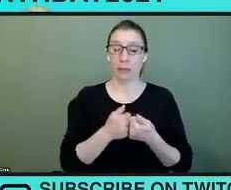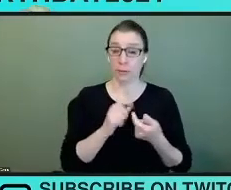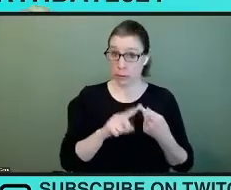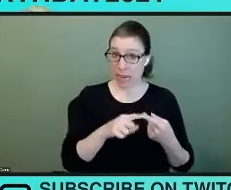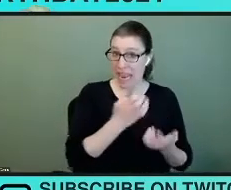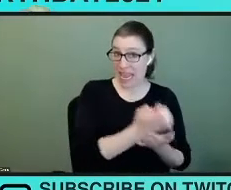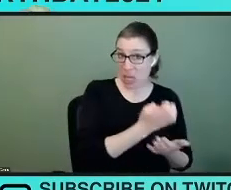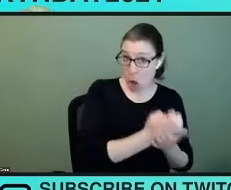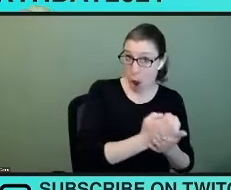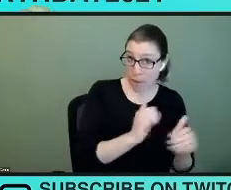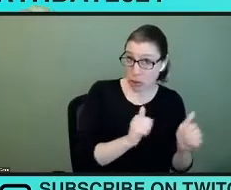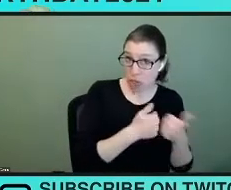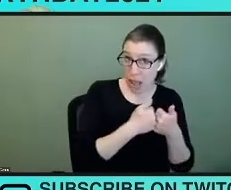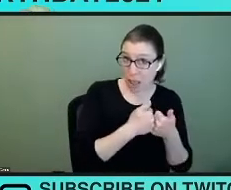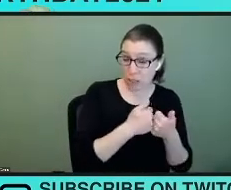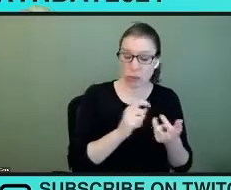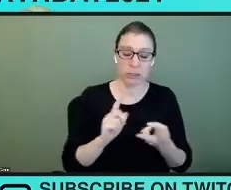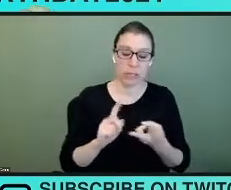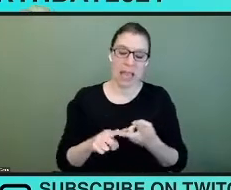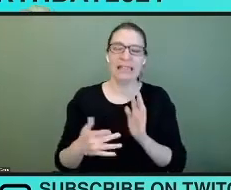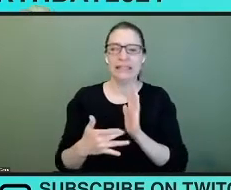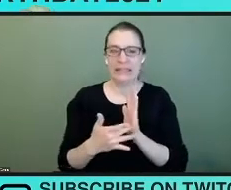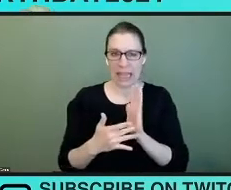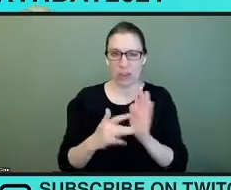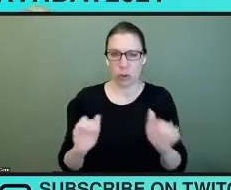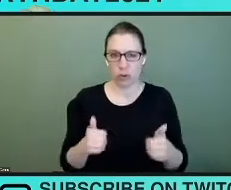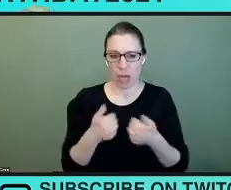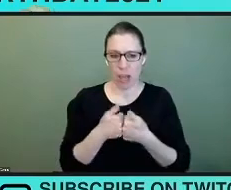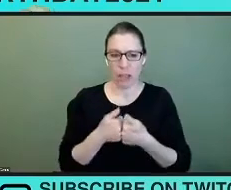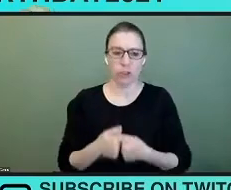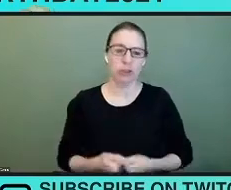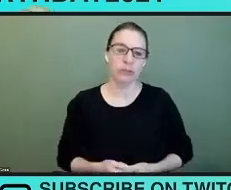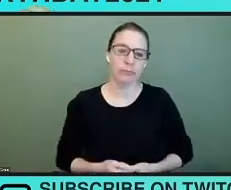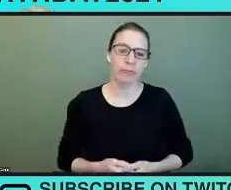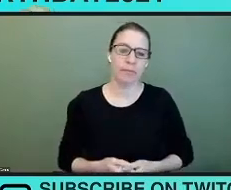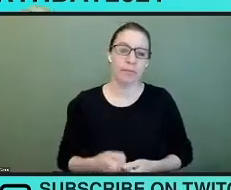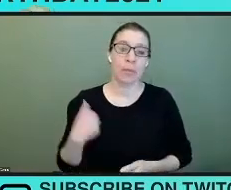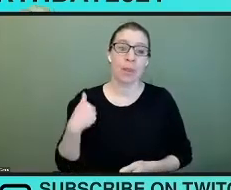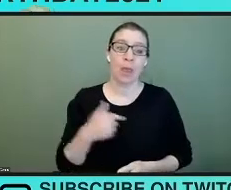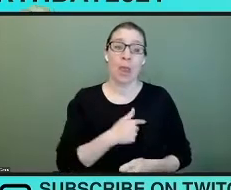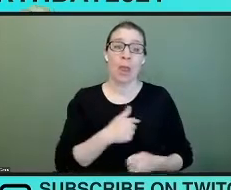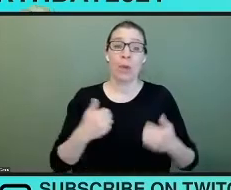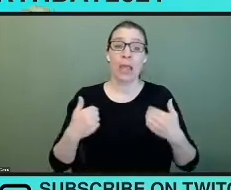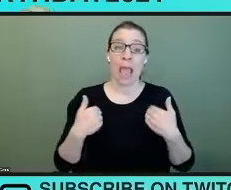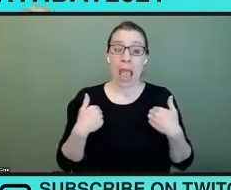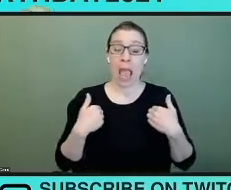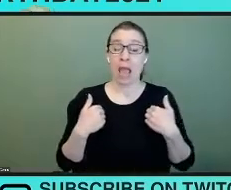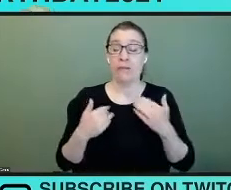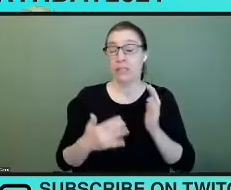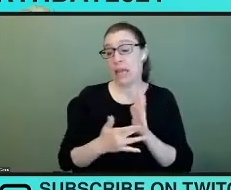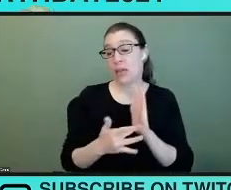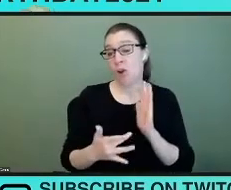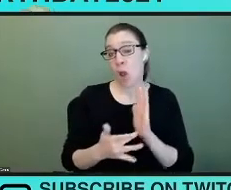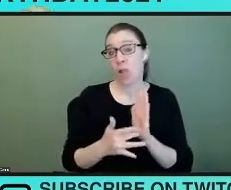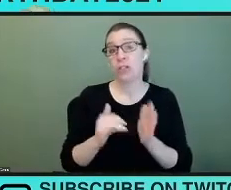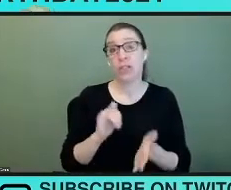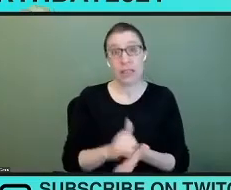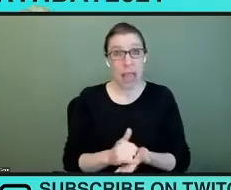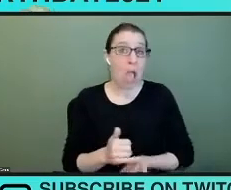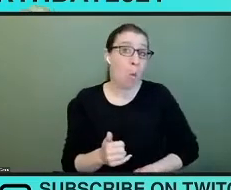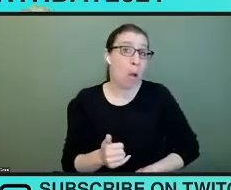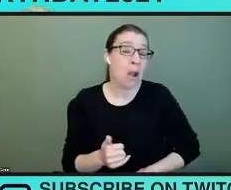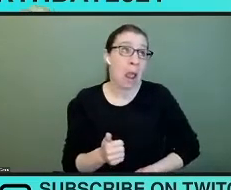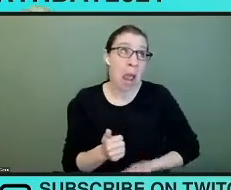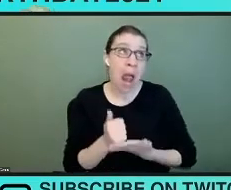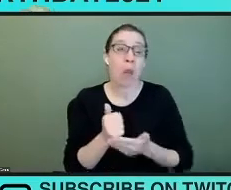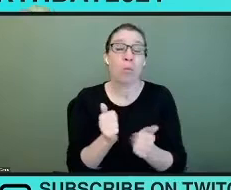challenges. We have some technology that will allow you to produce some of the chemicals, not all of the chemicals used